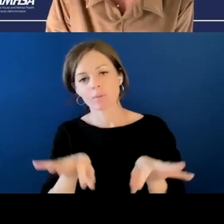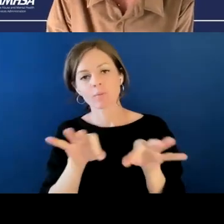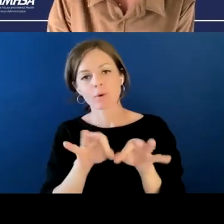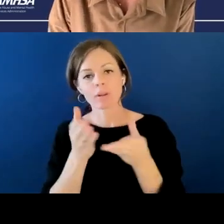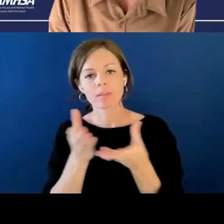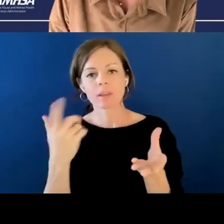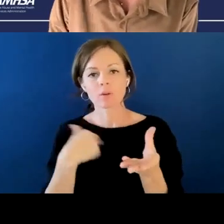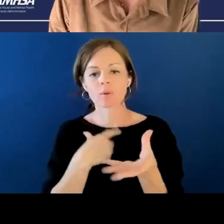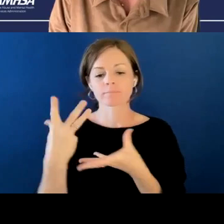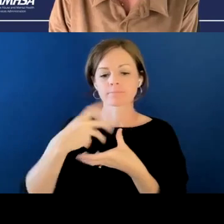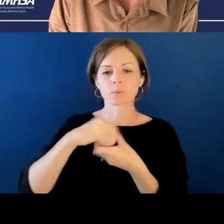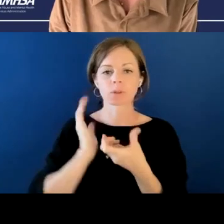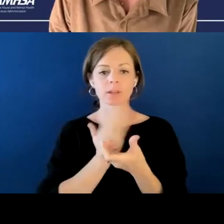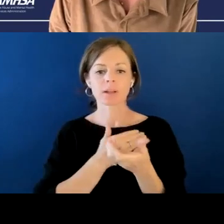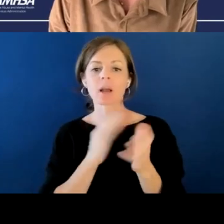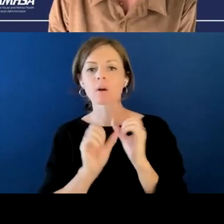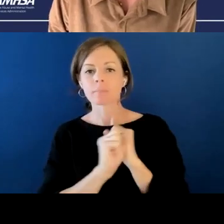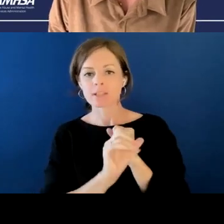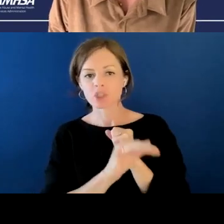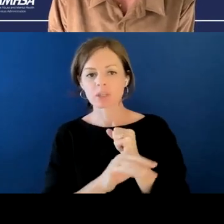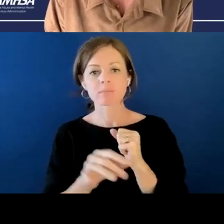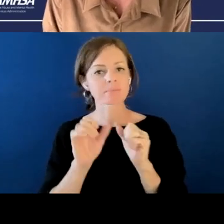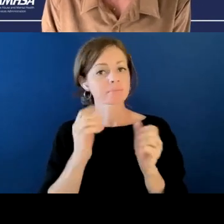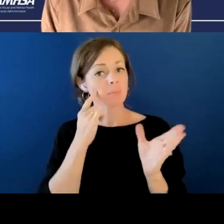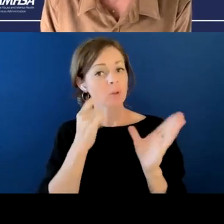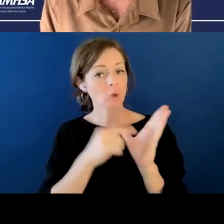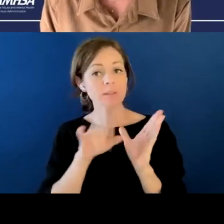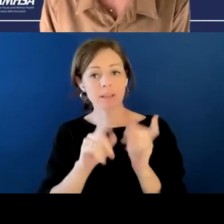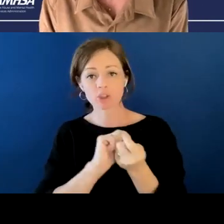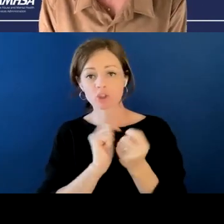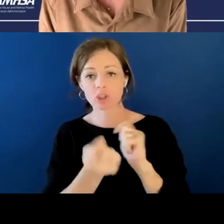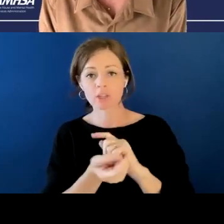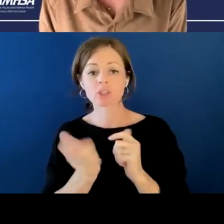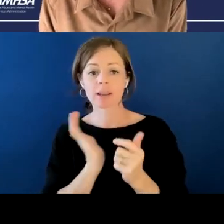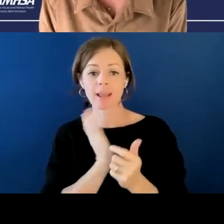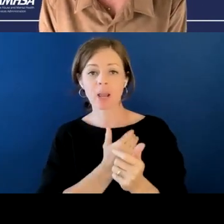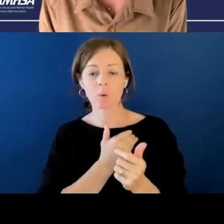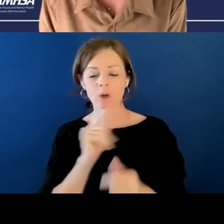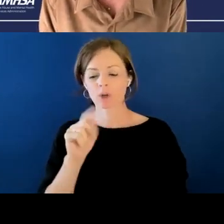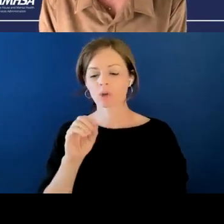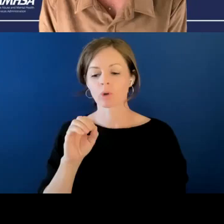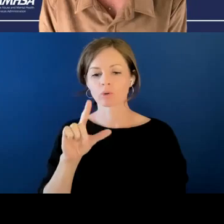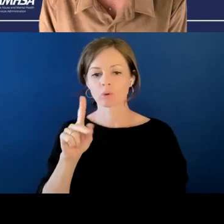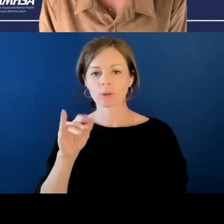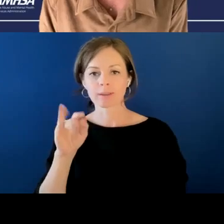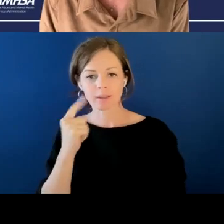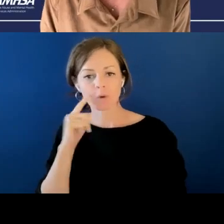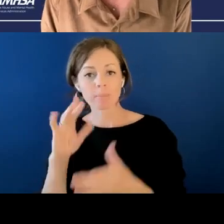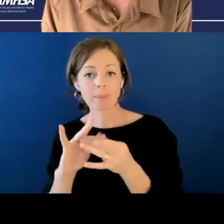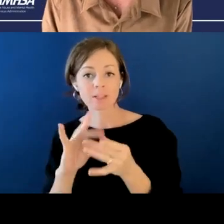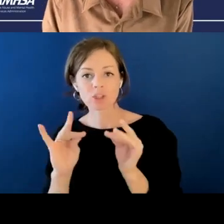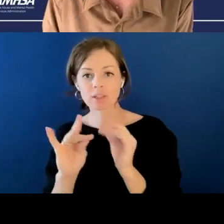may have seen those changes appear throughout the year on our messaging toolkit, but we're also working